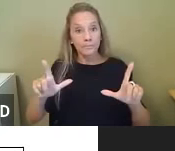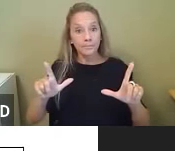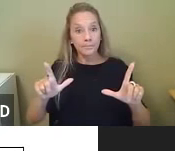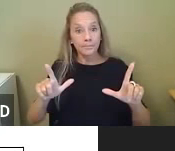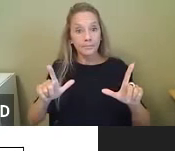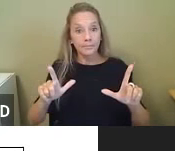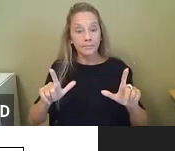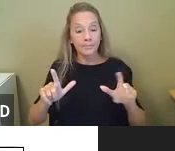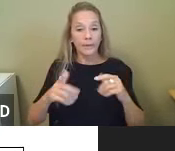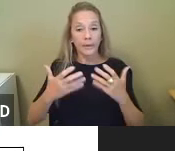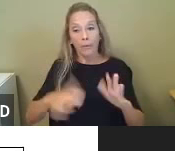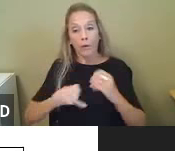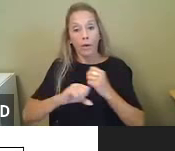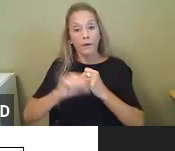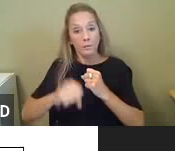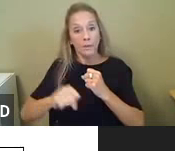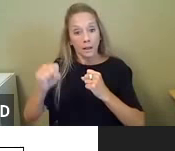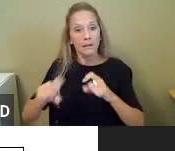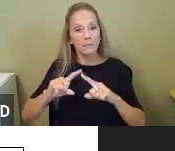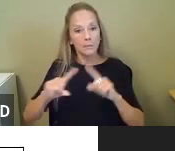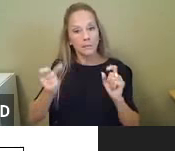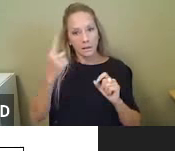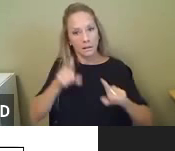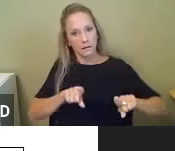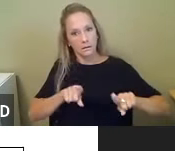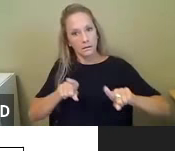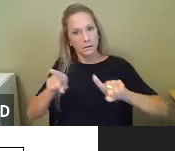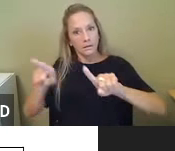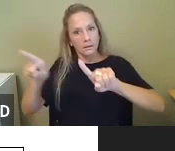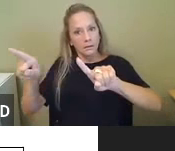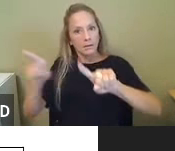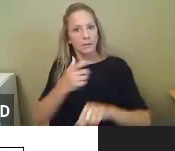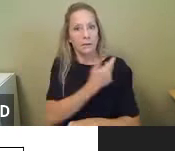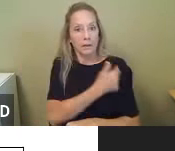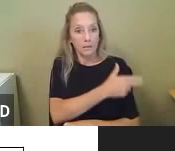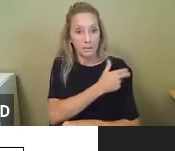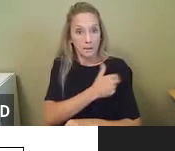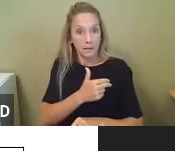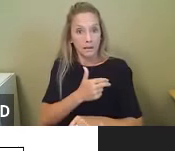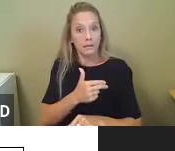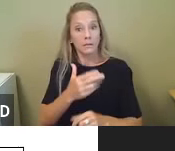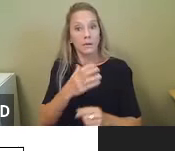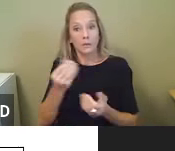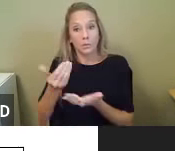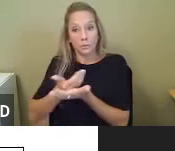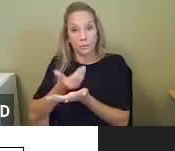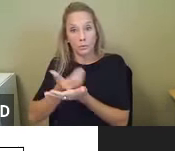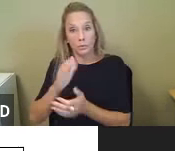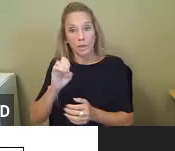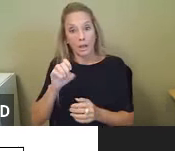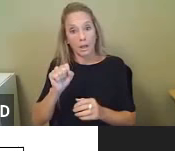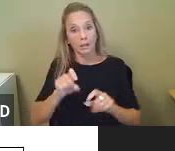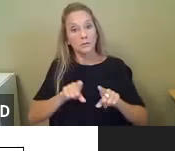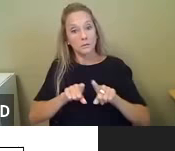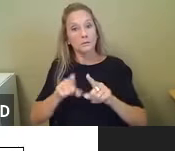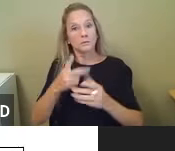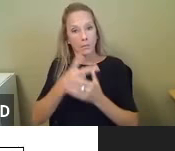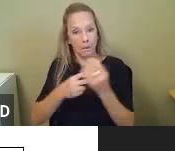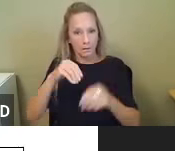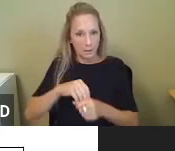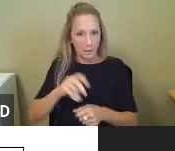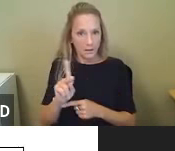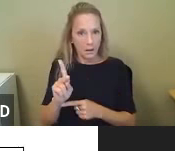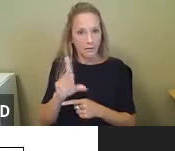not to belabor this point, just that the correlation between hospitalizations and new cases persists both in Knox County and